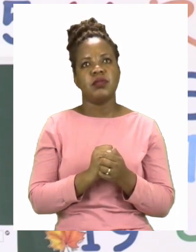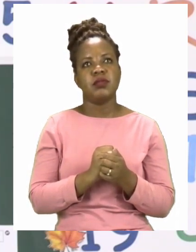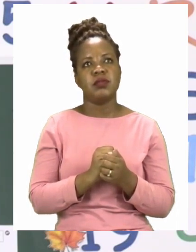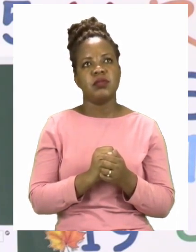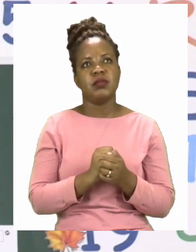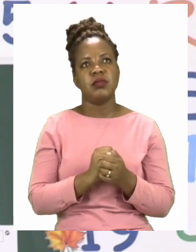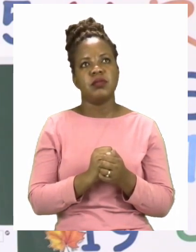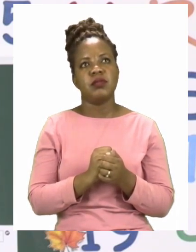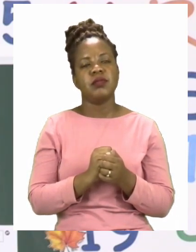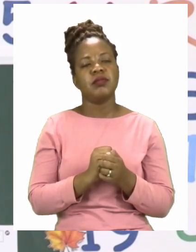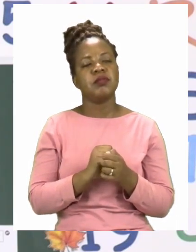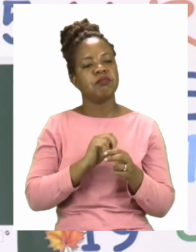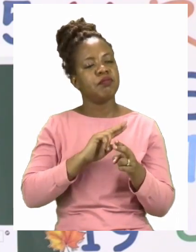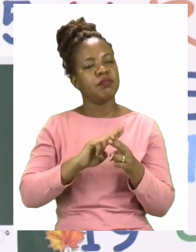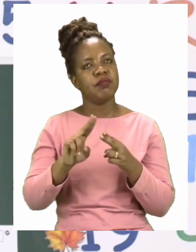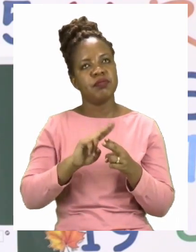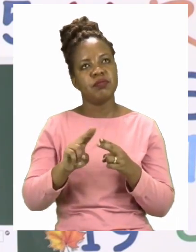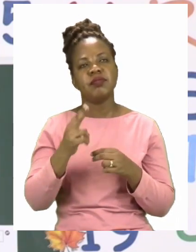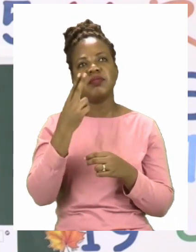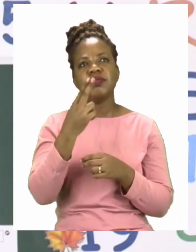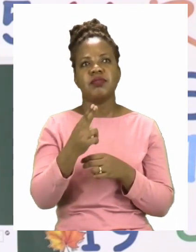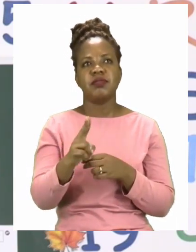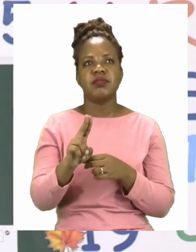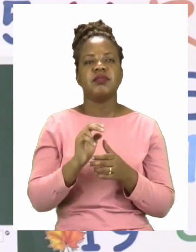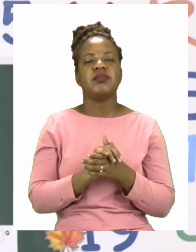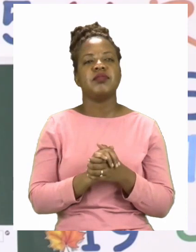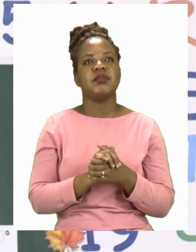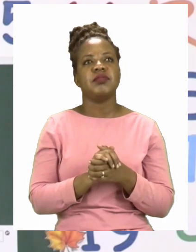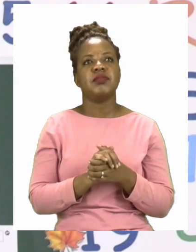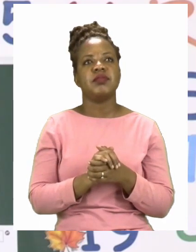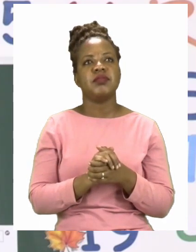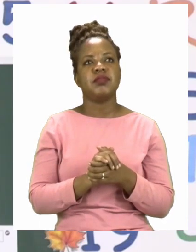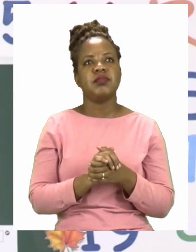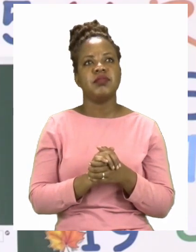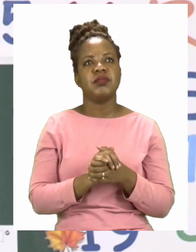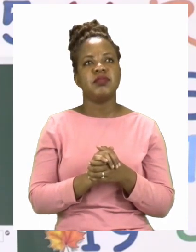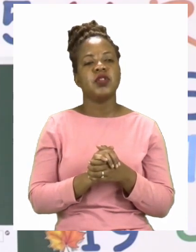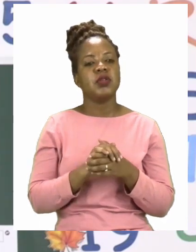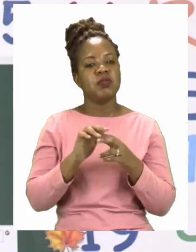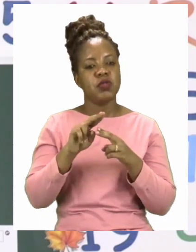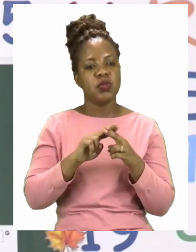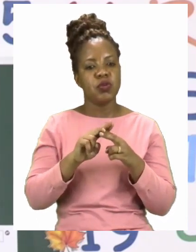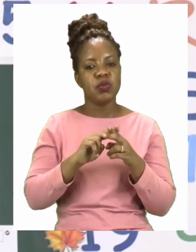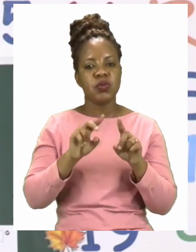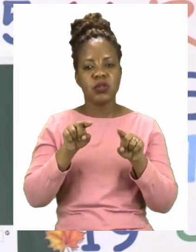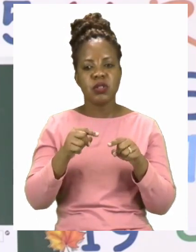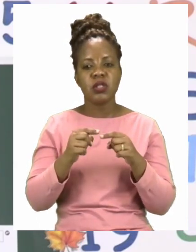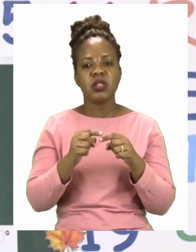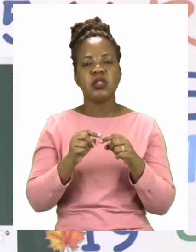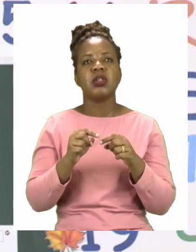I would like you to please take your time with your problem-solving sums. Use your counters if you have enough.